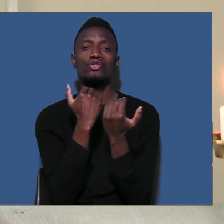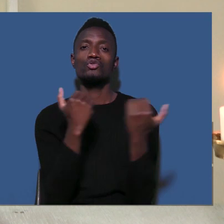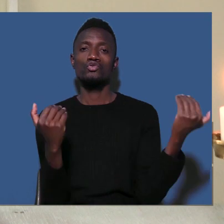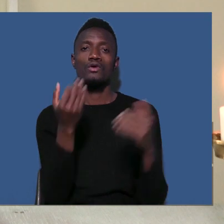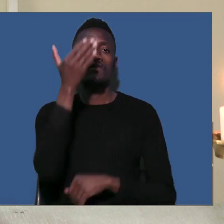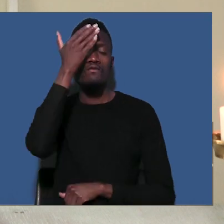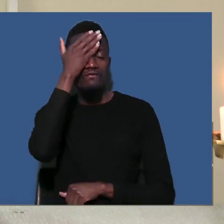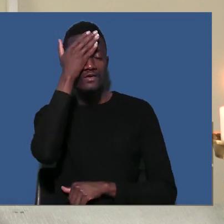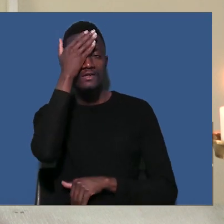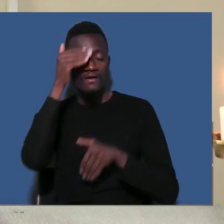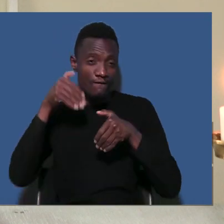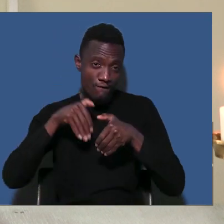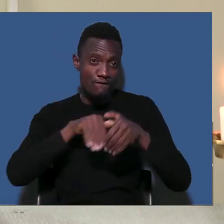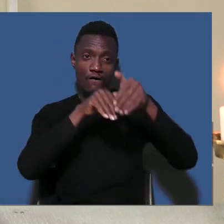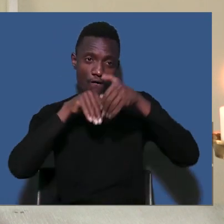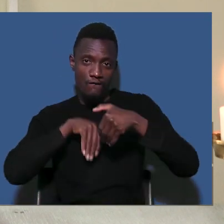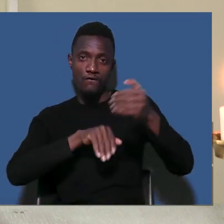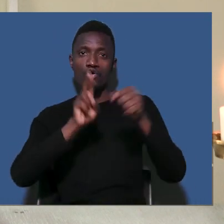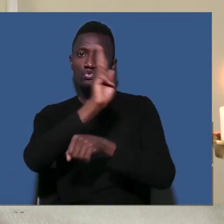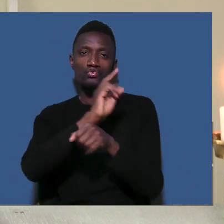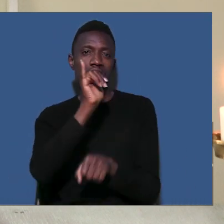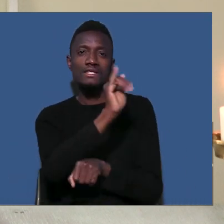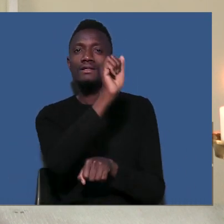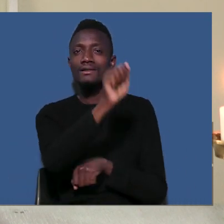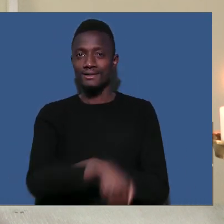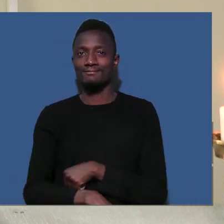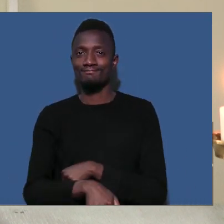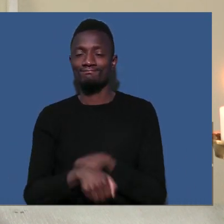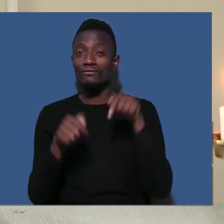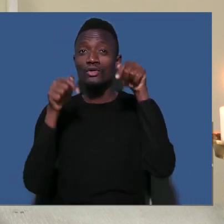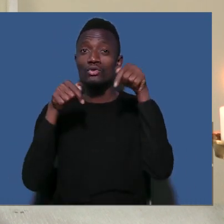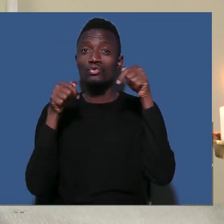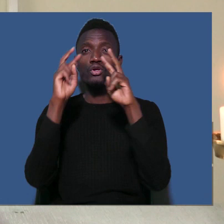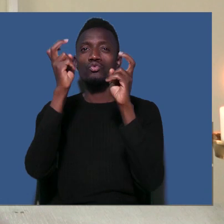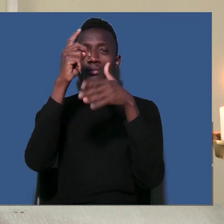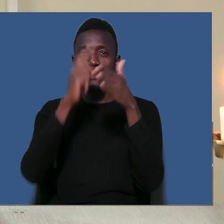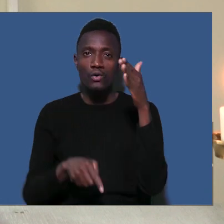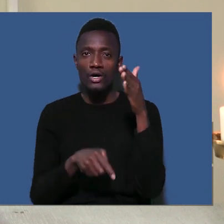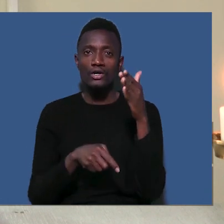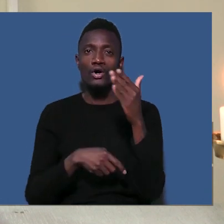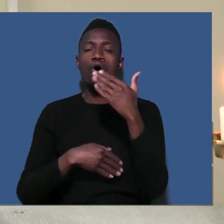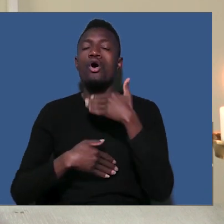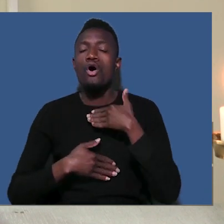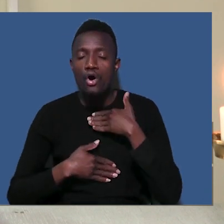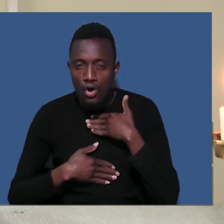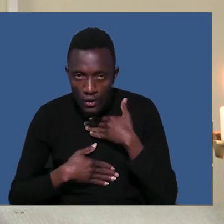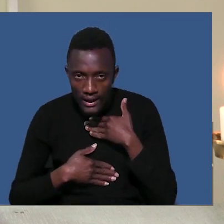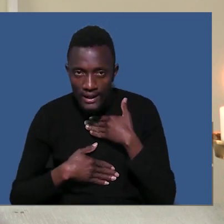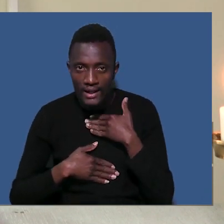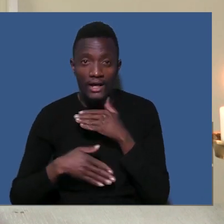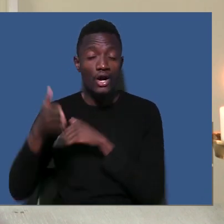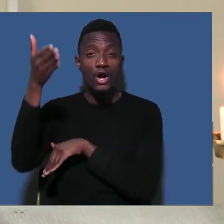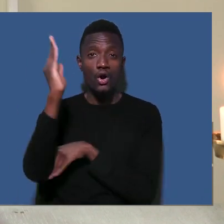of Israel, of Israel. So today's topic is honoring God's word.